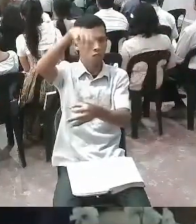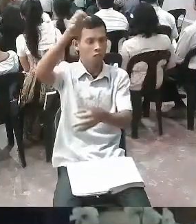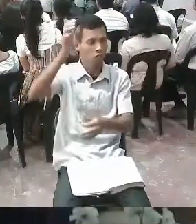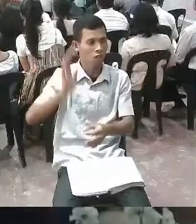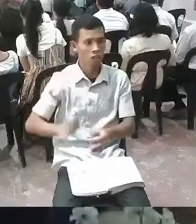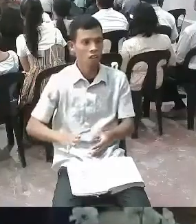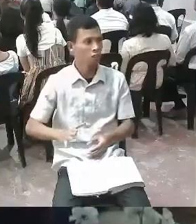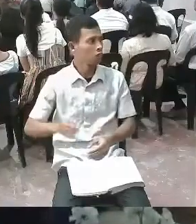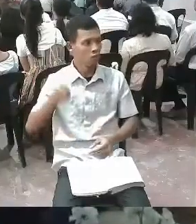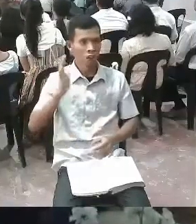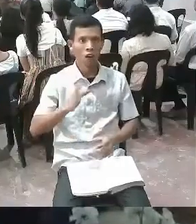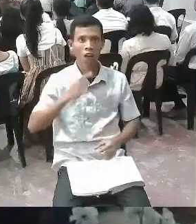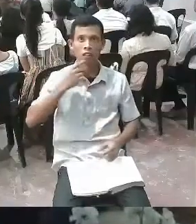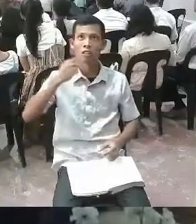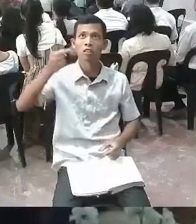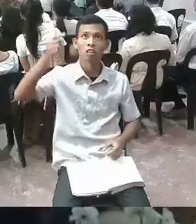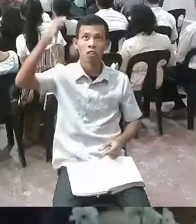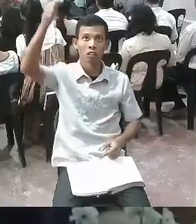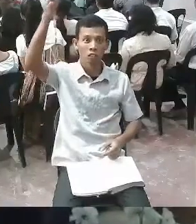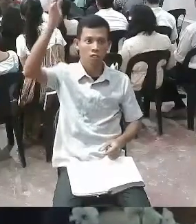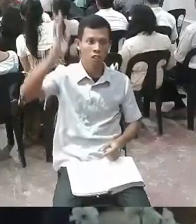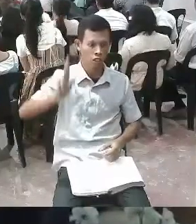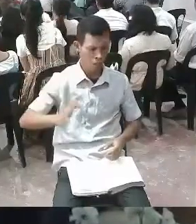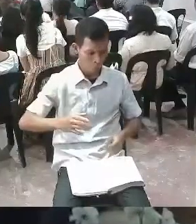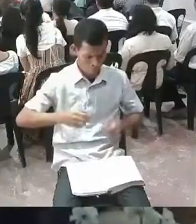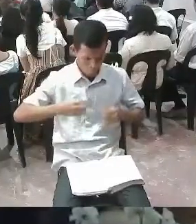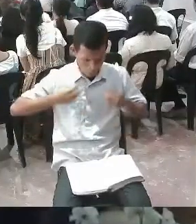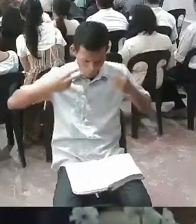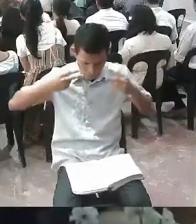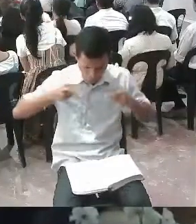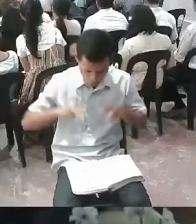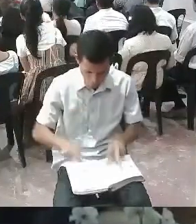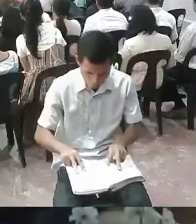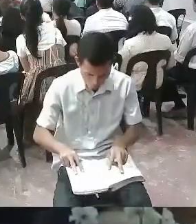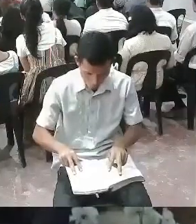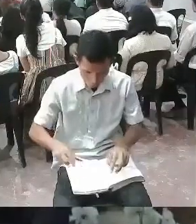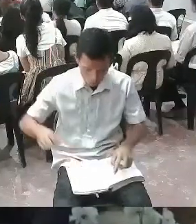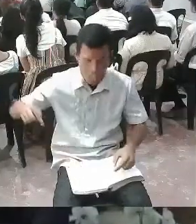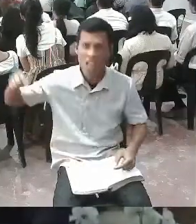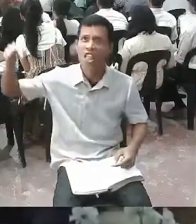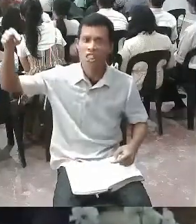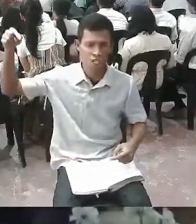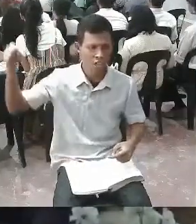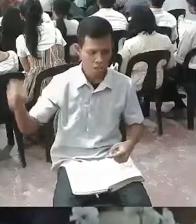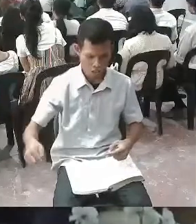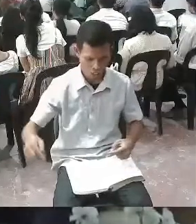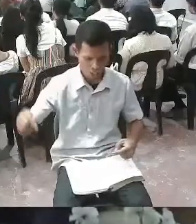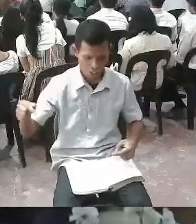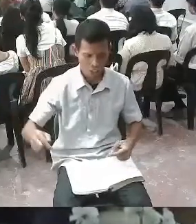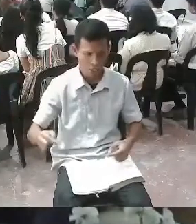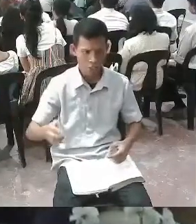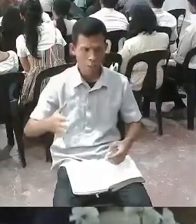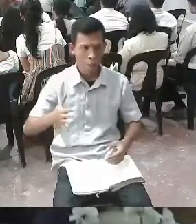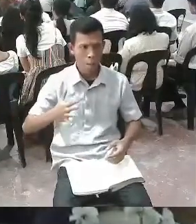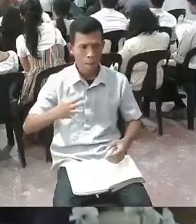God said this, "Behold, this is